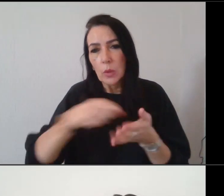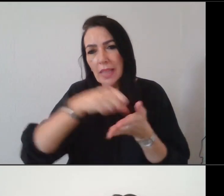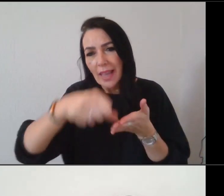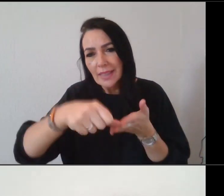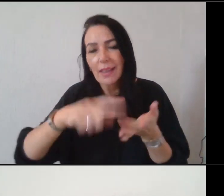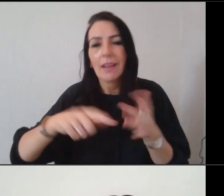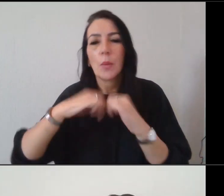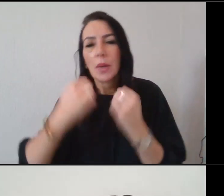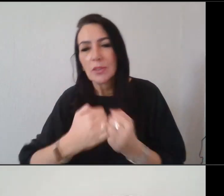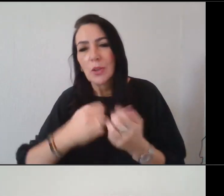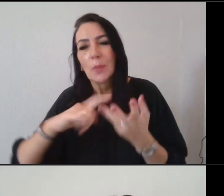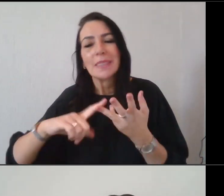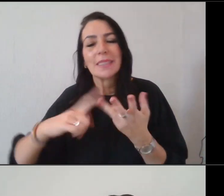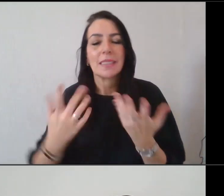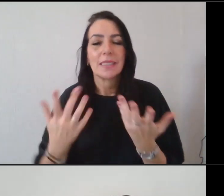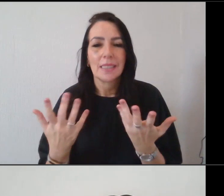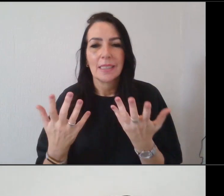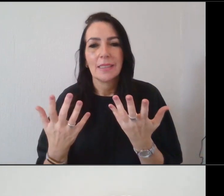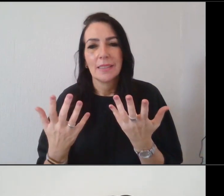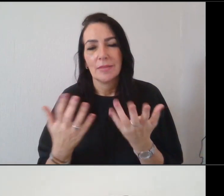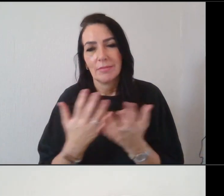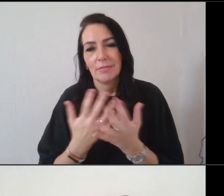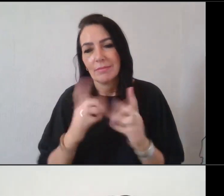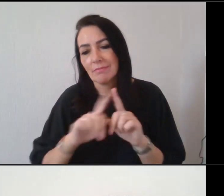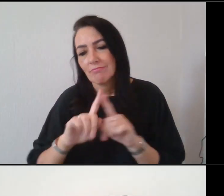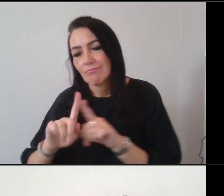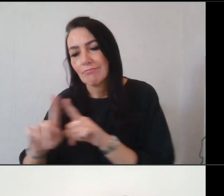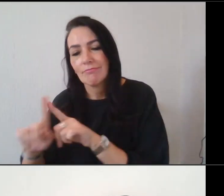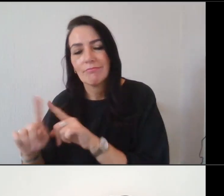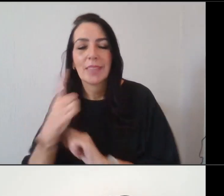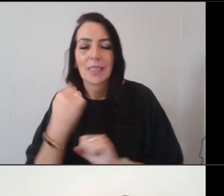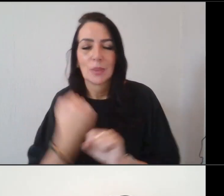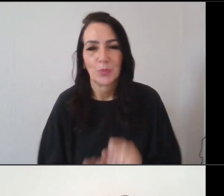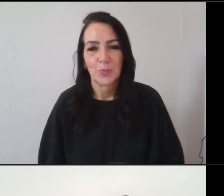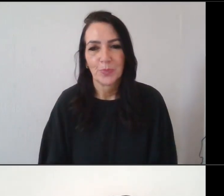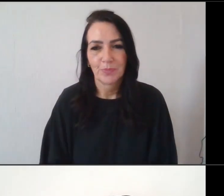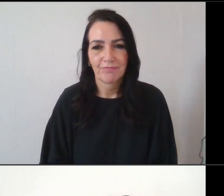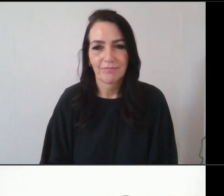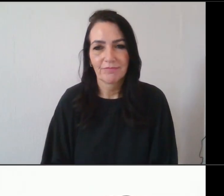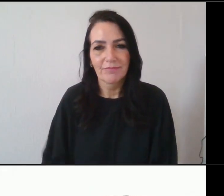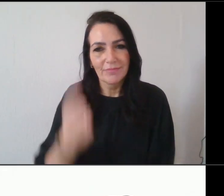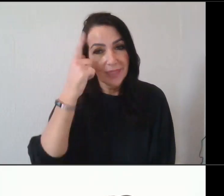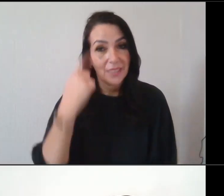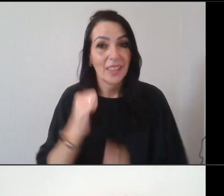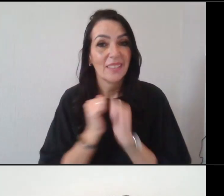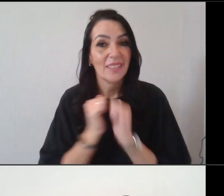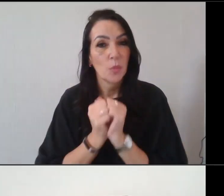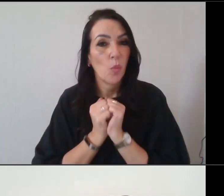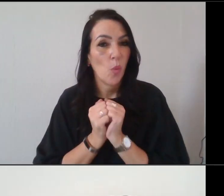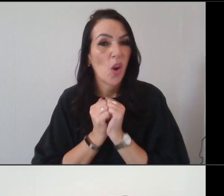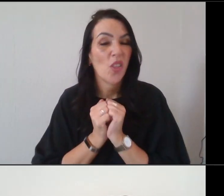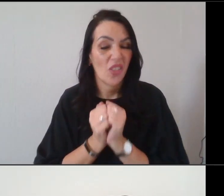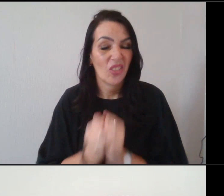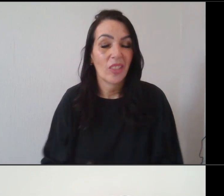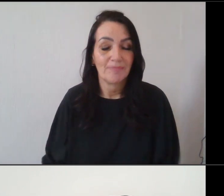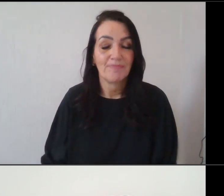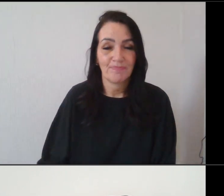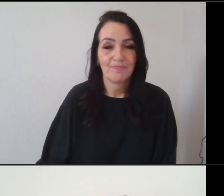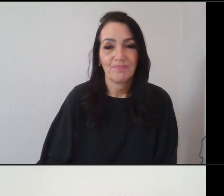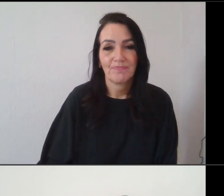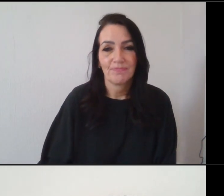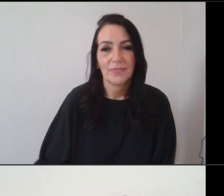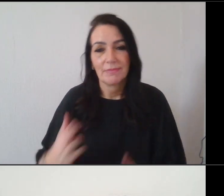workshops to, lots of different things that they can do. I think that's worth kind of, doing a bit of